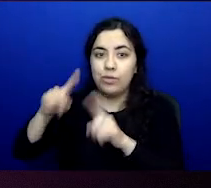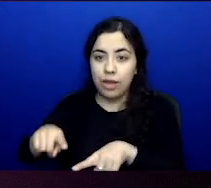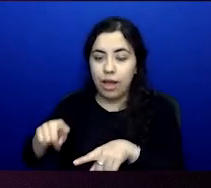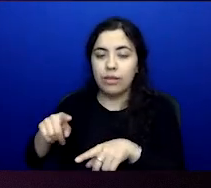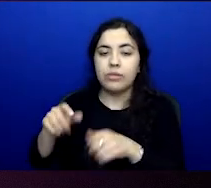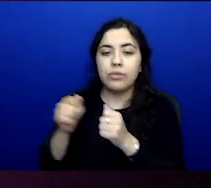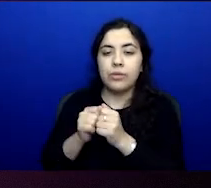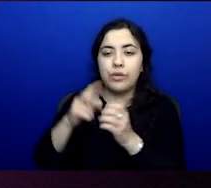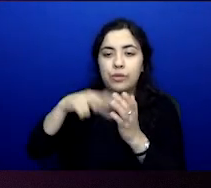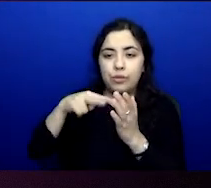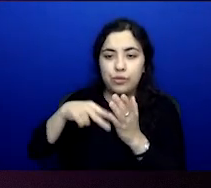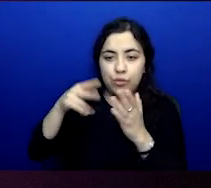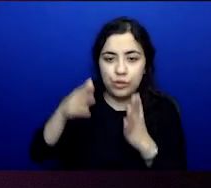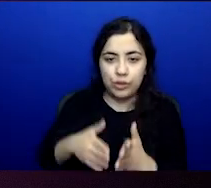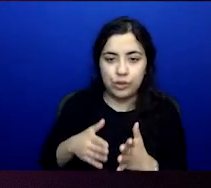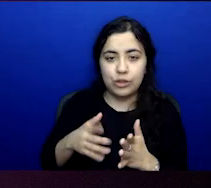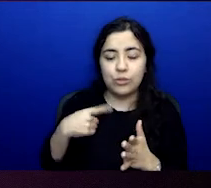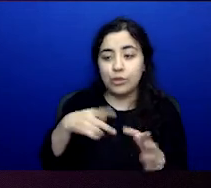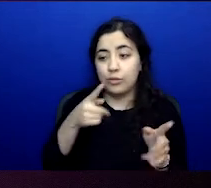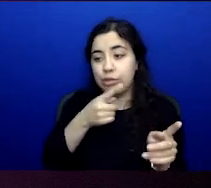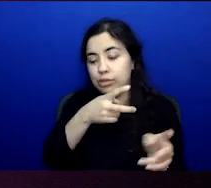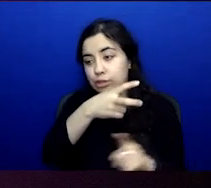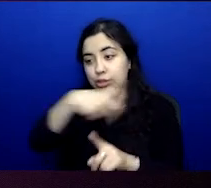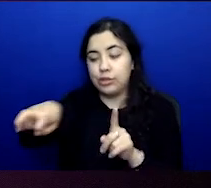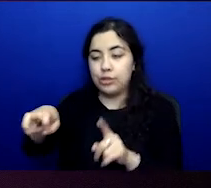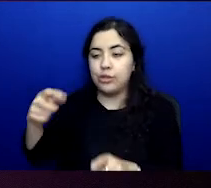we are transitioning into GraphQL.